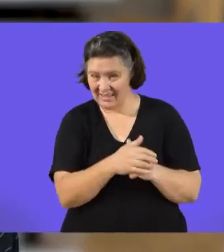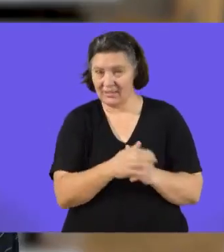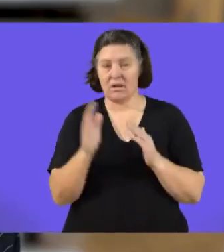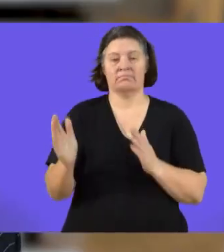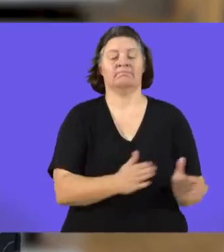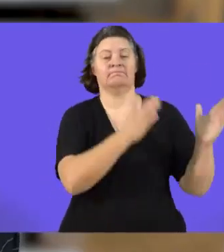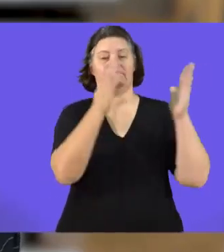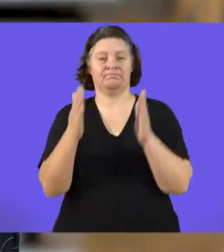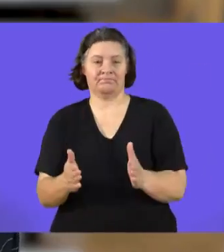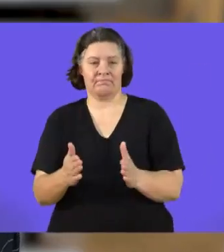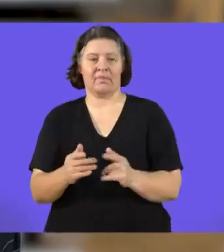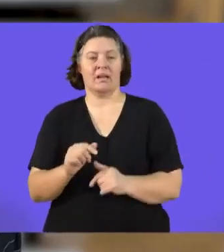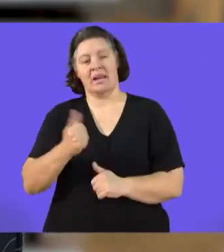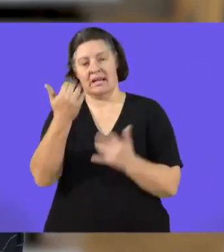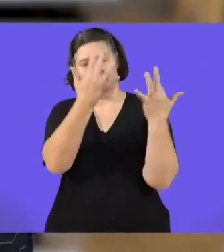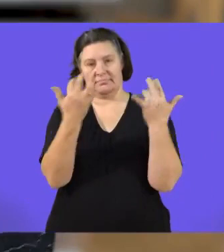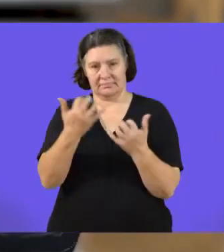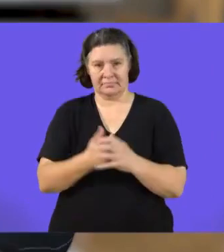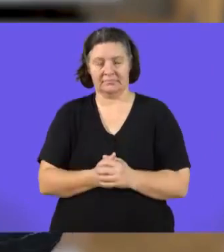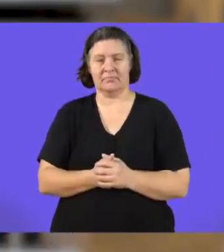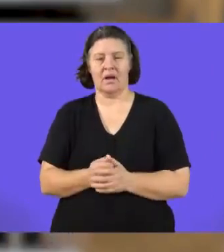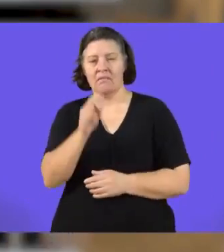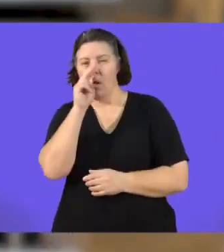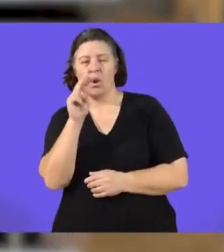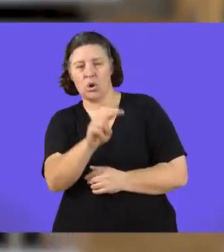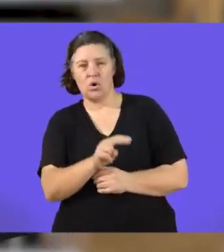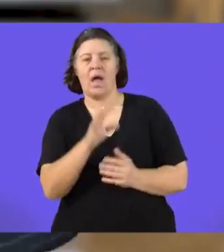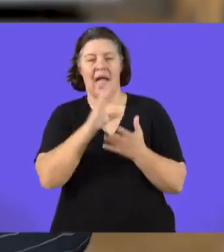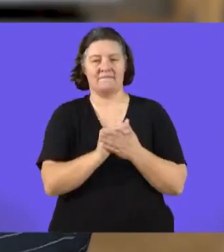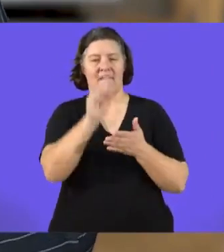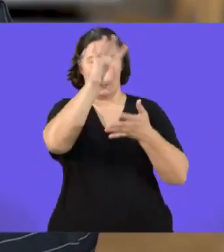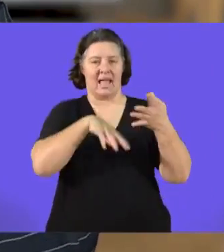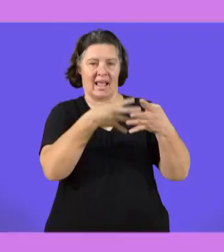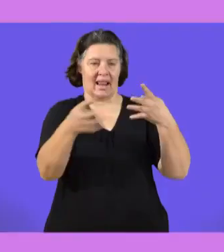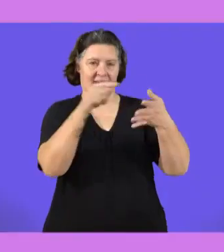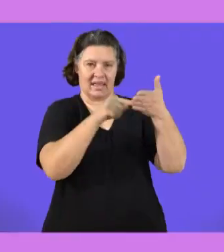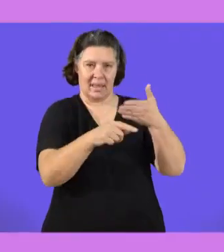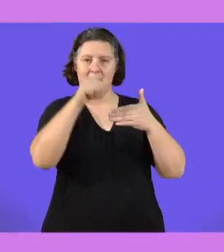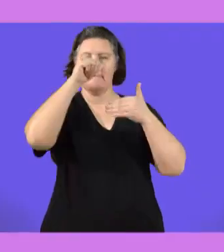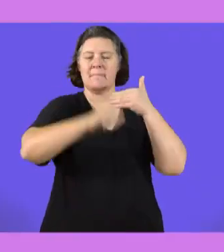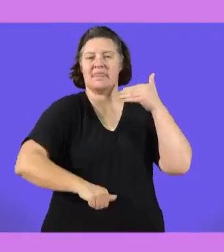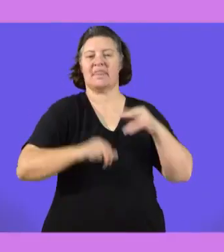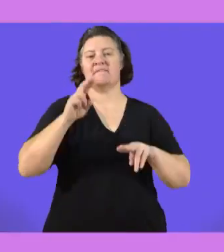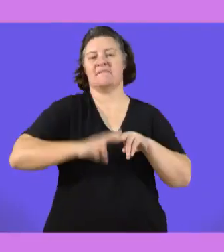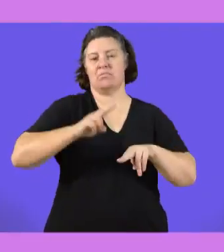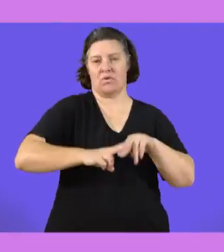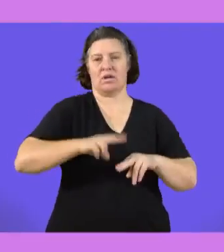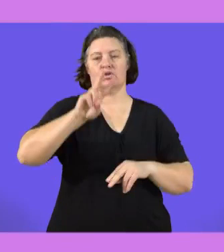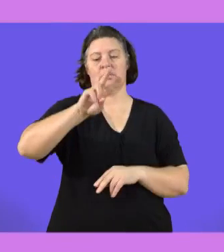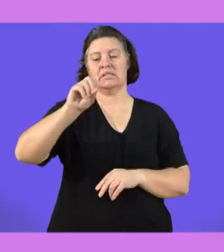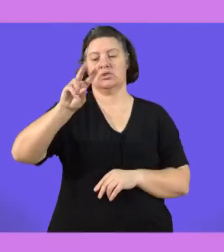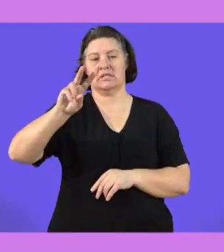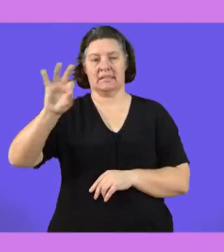us quickly move on to our next sum. If I look here, I have a calendar. That's for the month of February